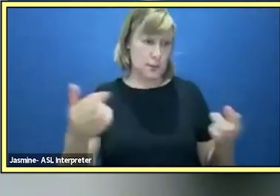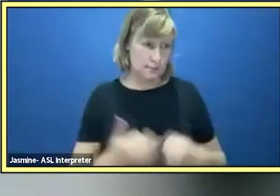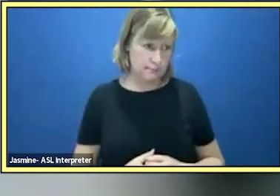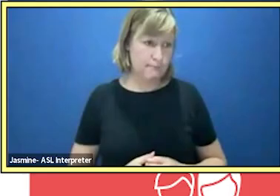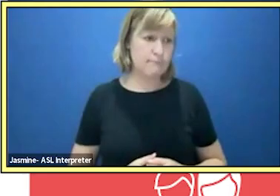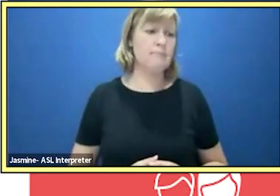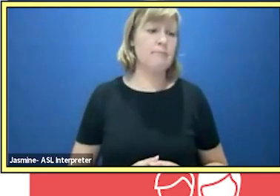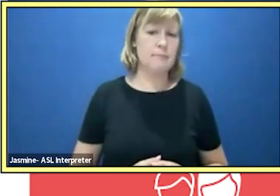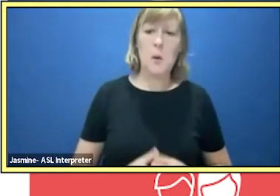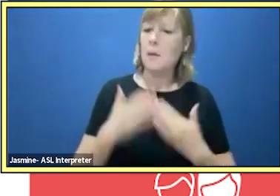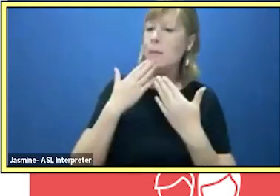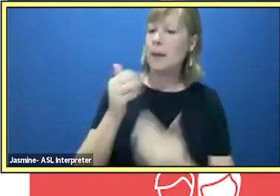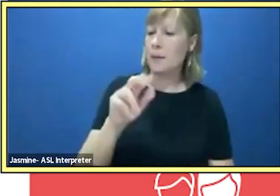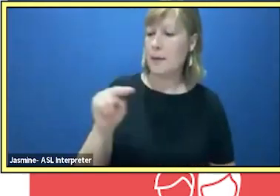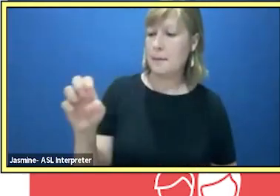Thanks, Anne.